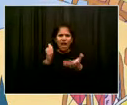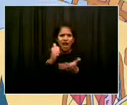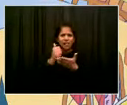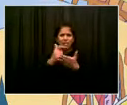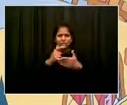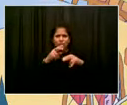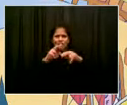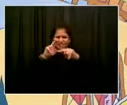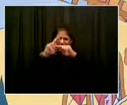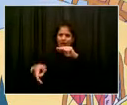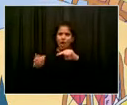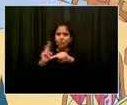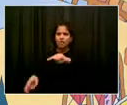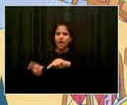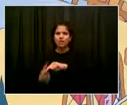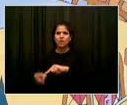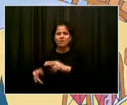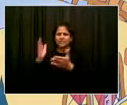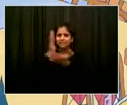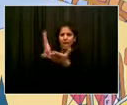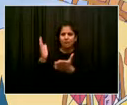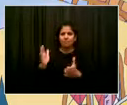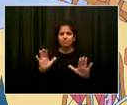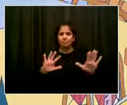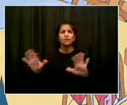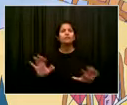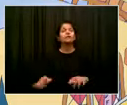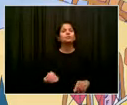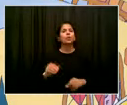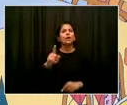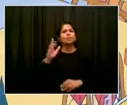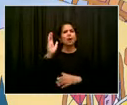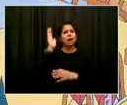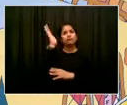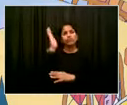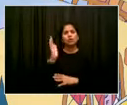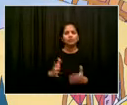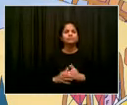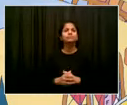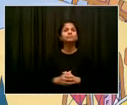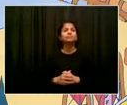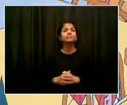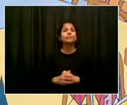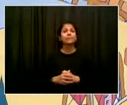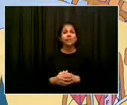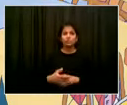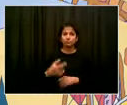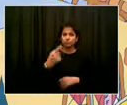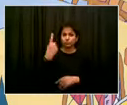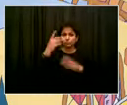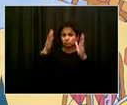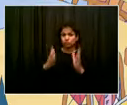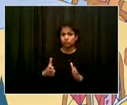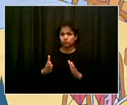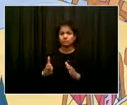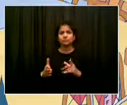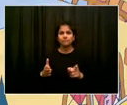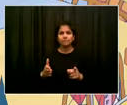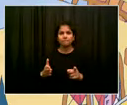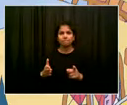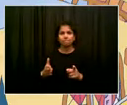against really tough odds. And I want to start with an example from one of the neighborhoods that's gotten the least investment